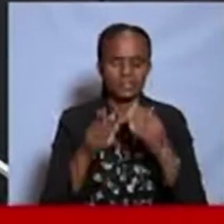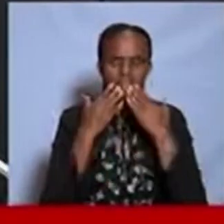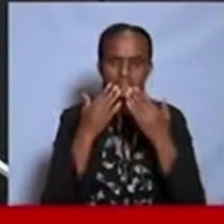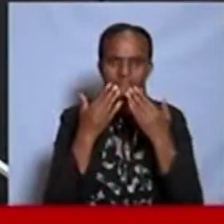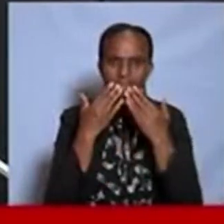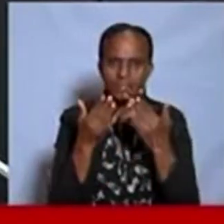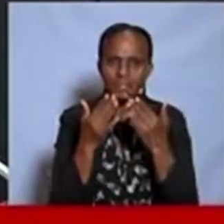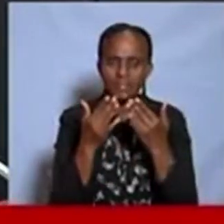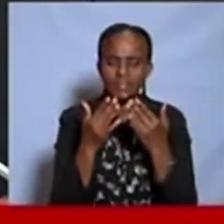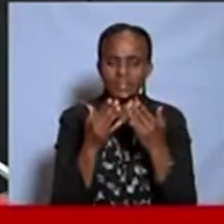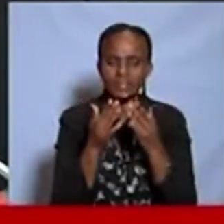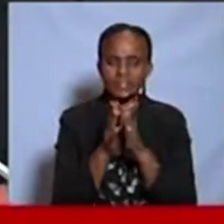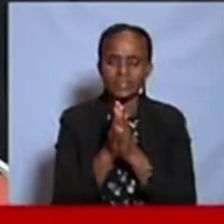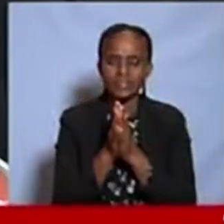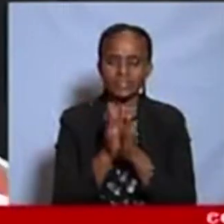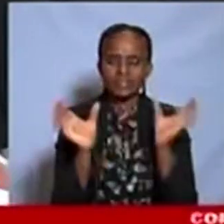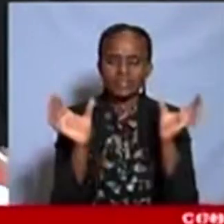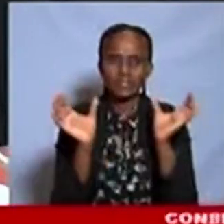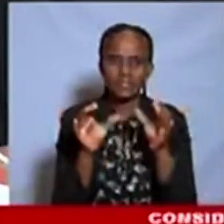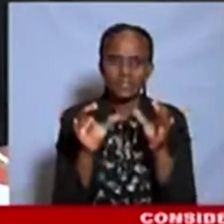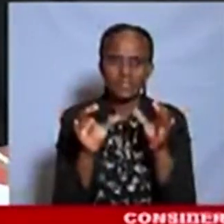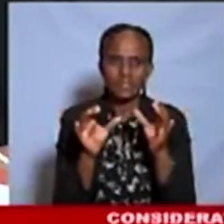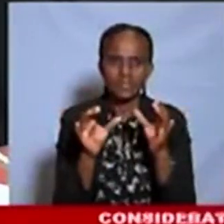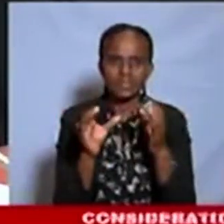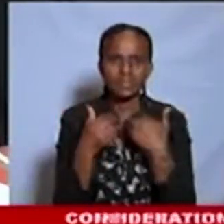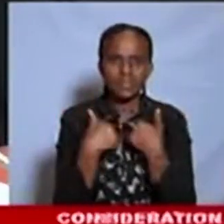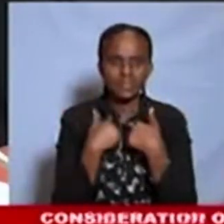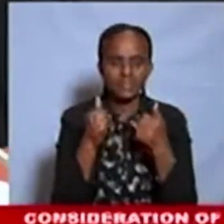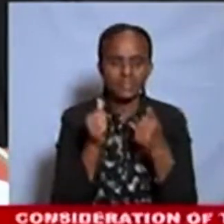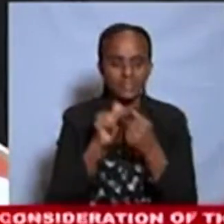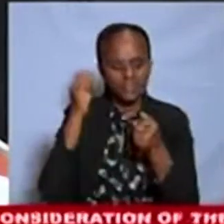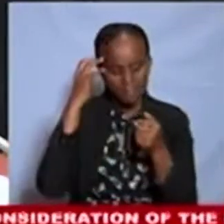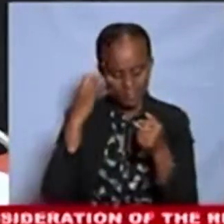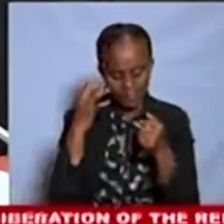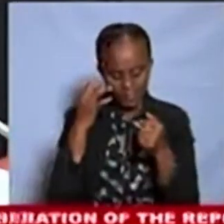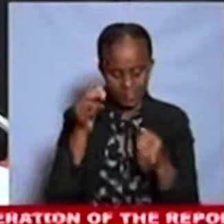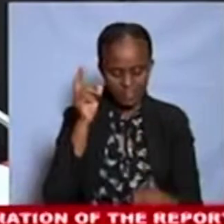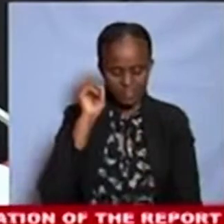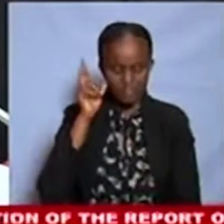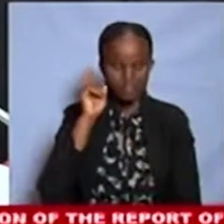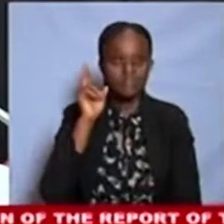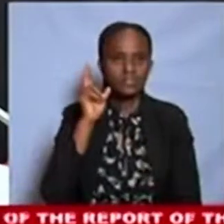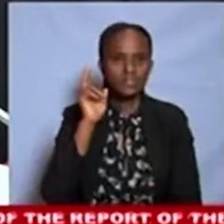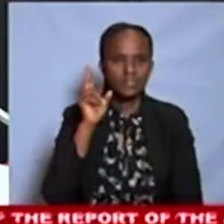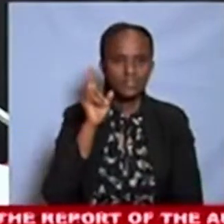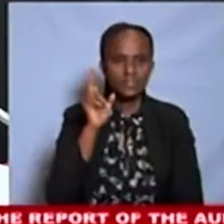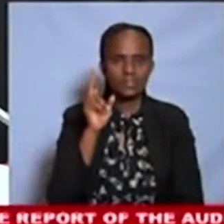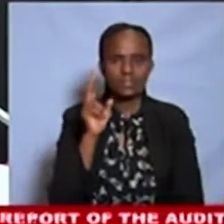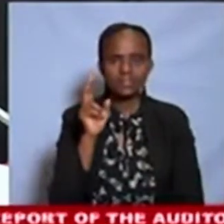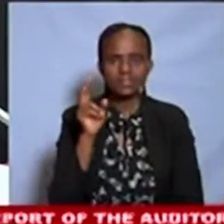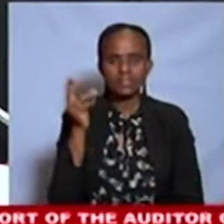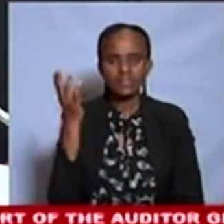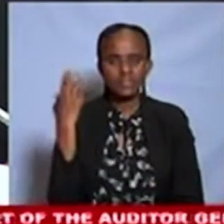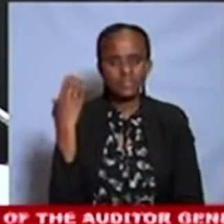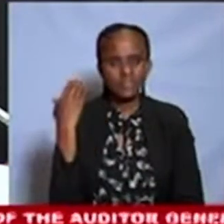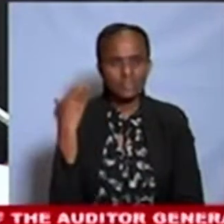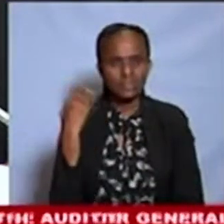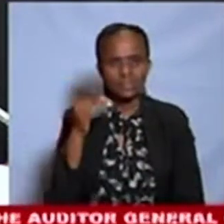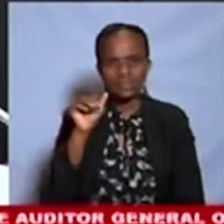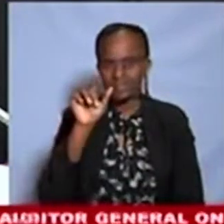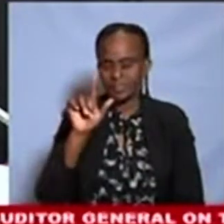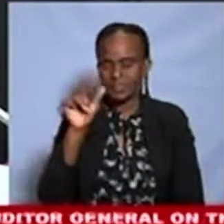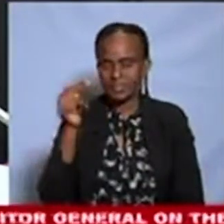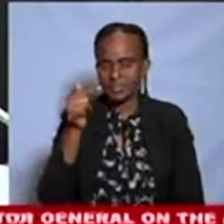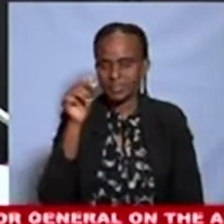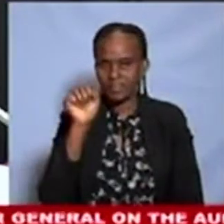The owings that council owes to the officers, I think they are historical. There was a time when the Local Government Service